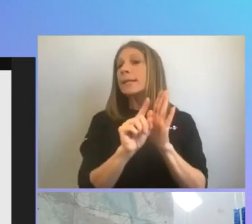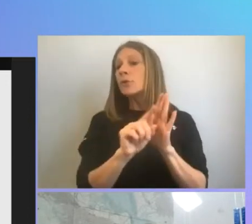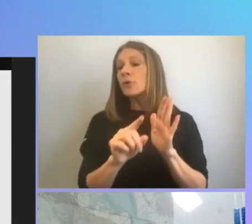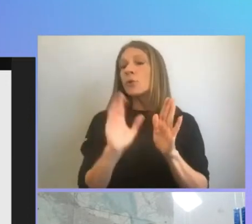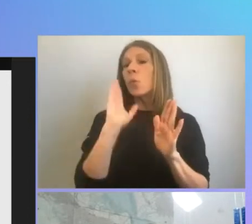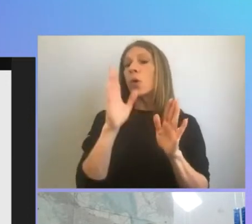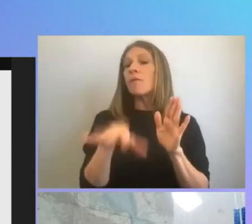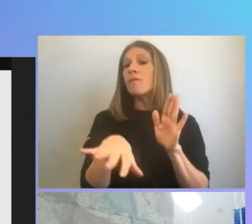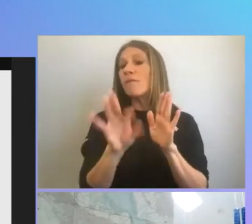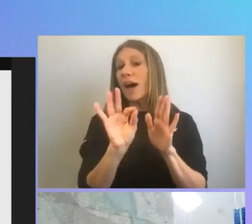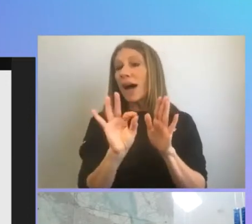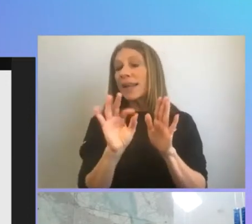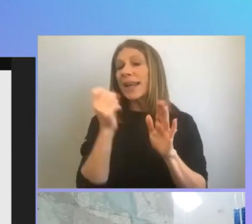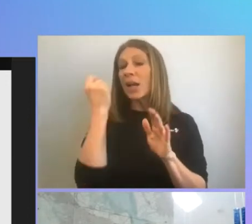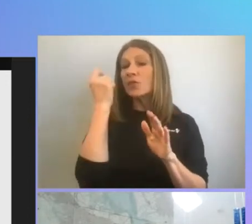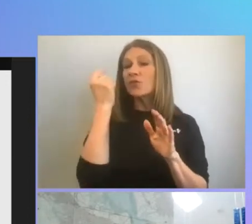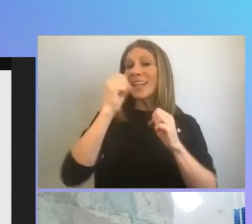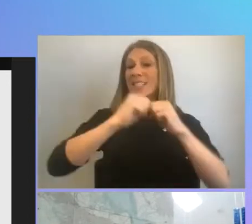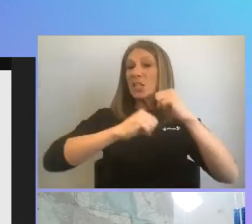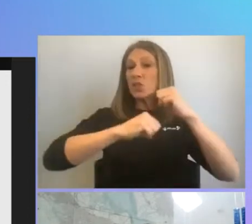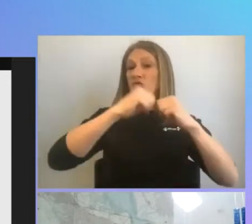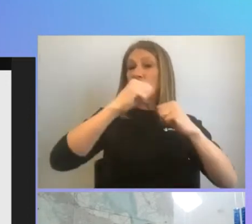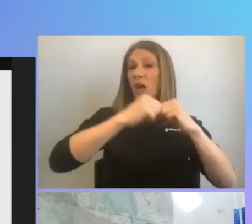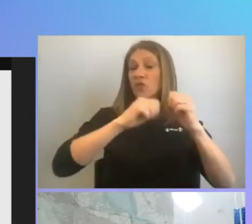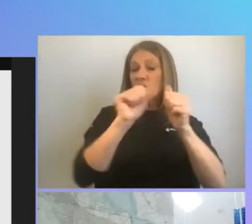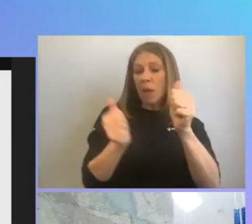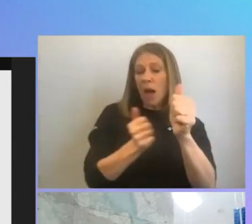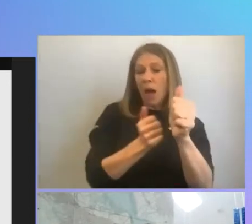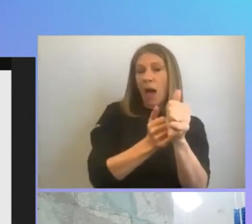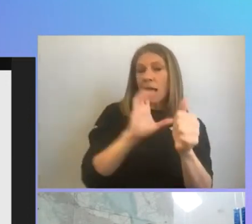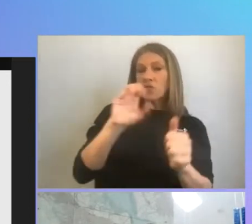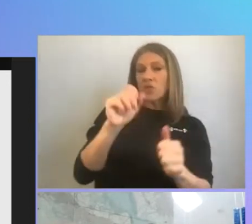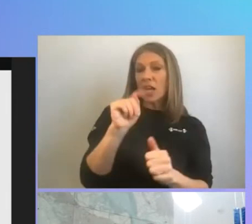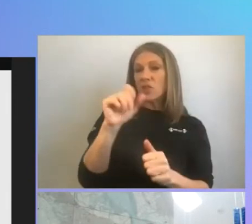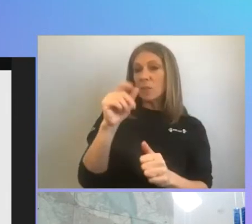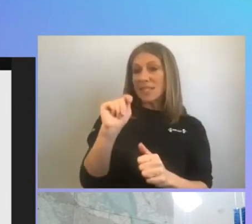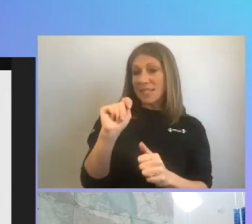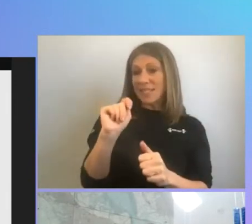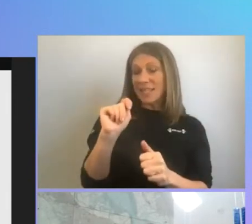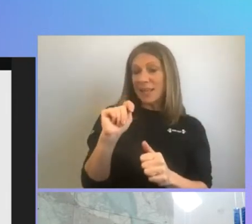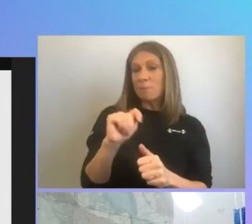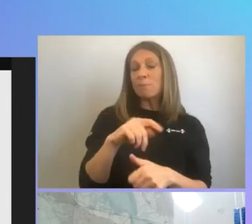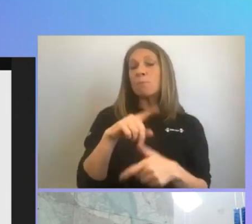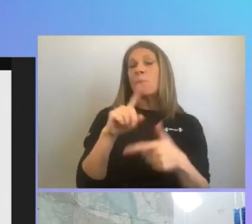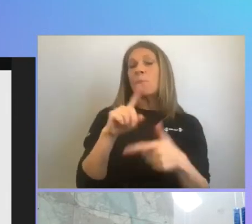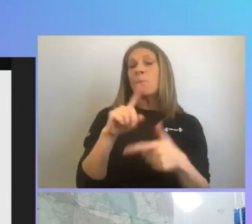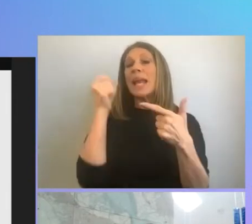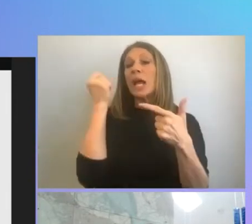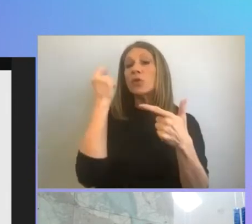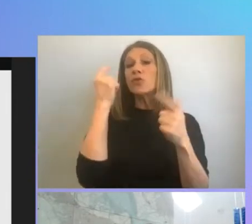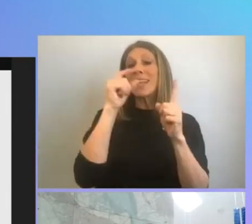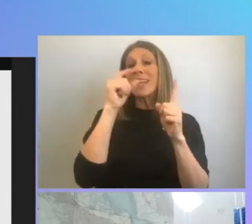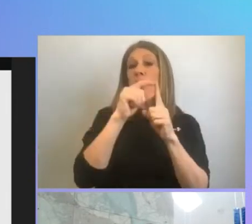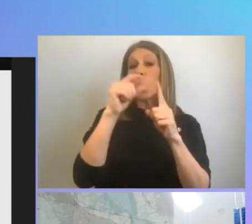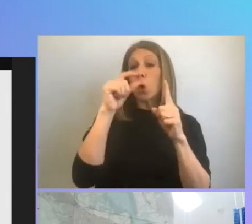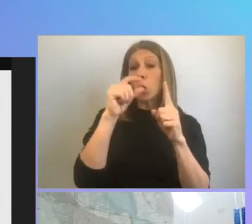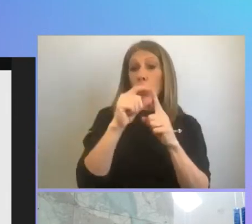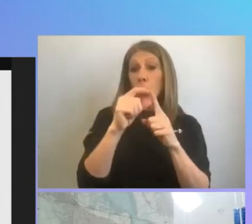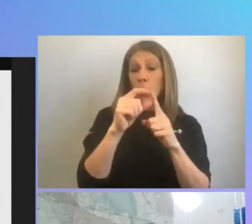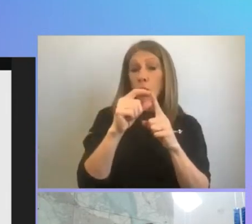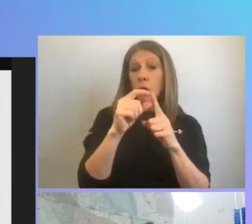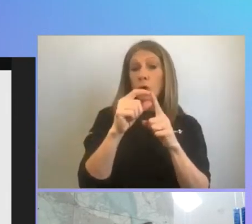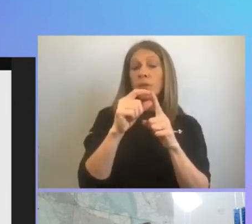It understands the structure behind ChatGPT's output. It understands words